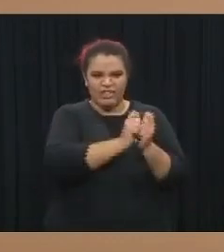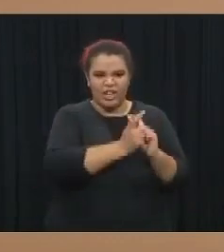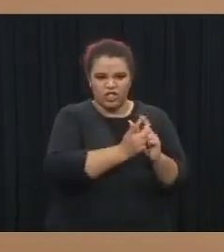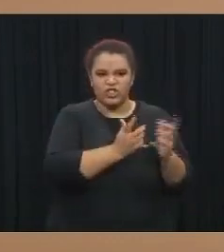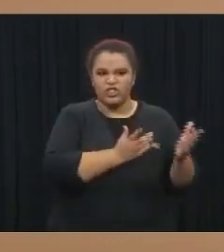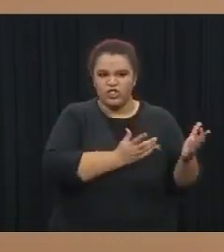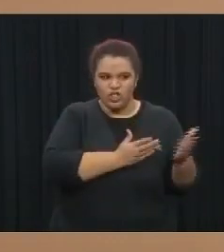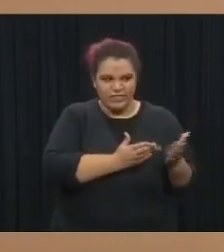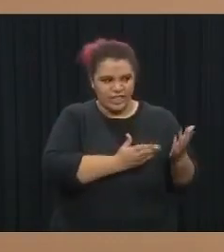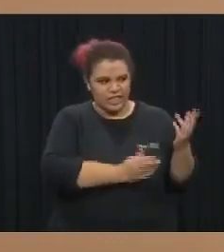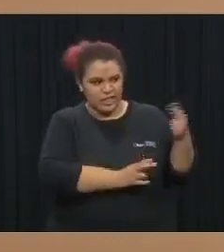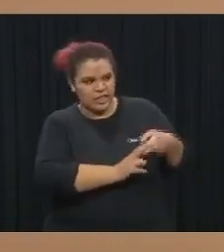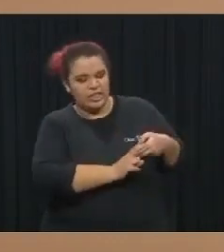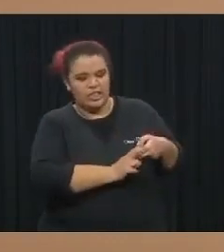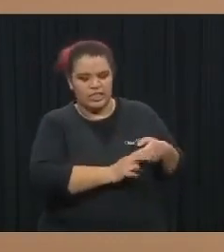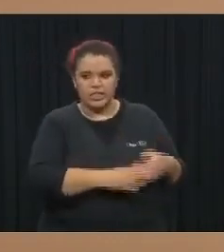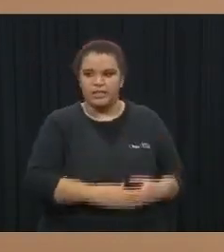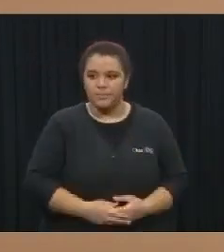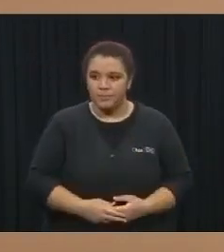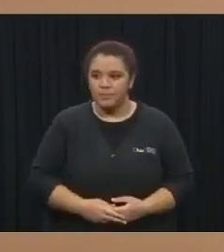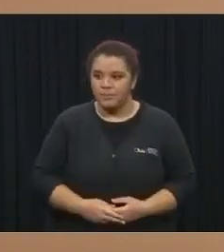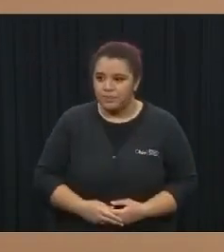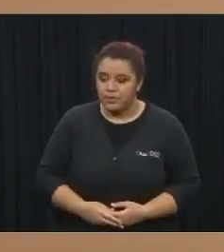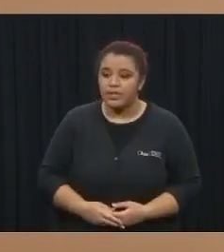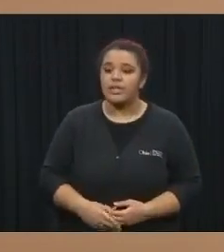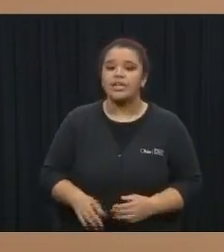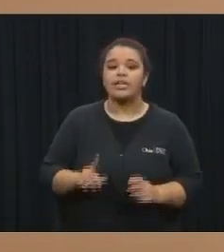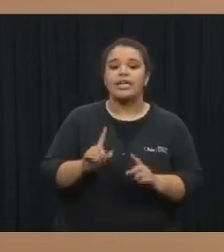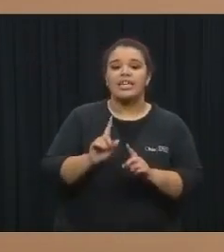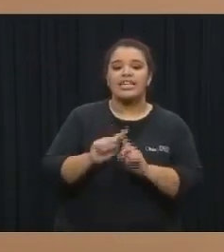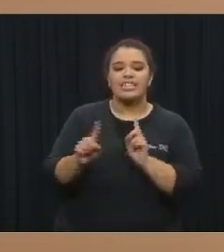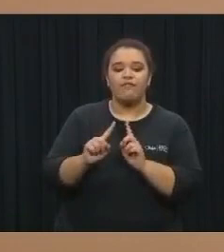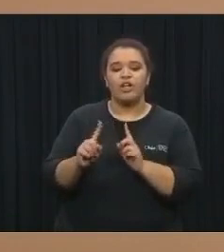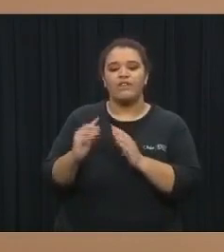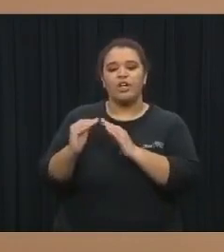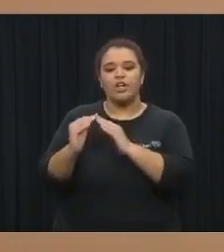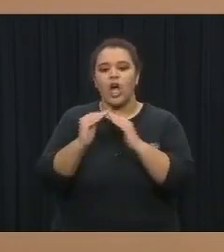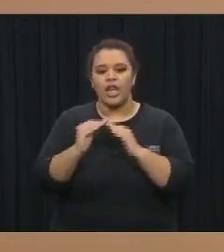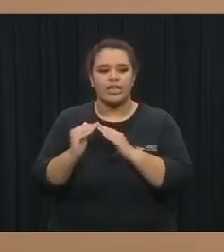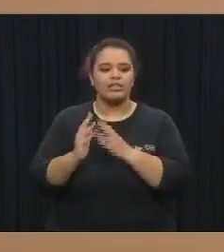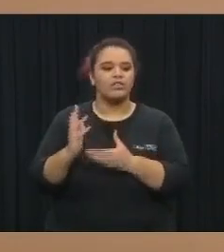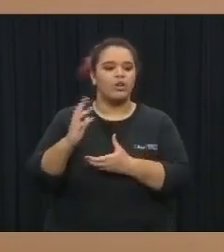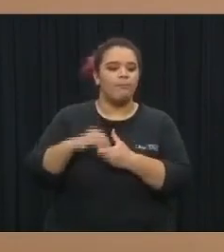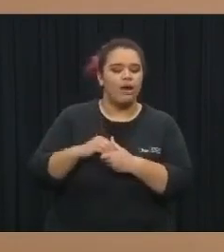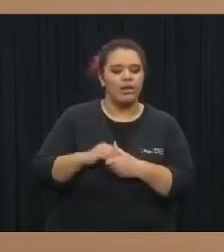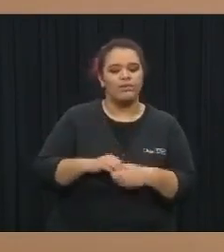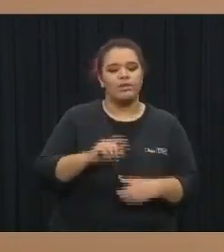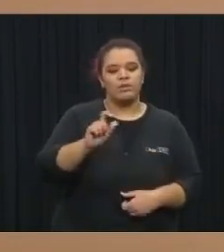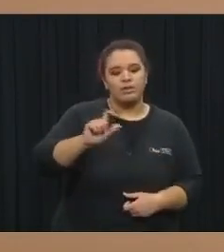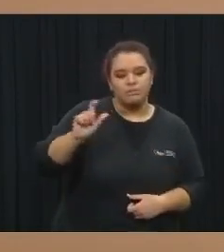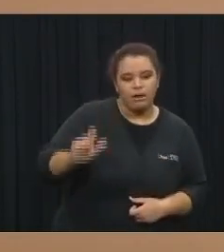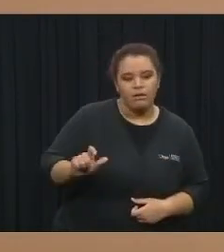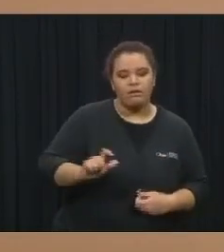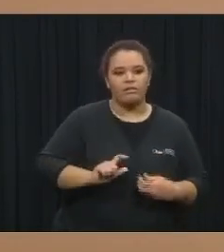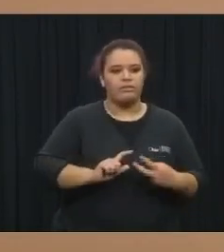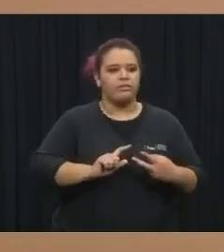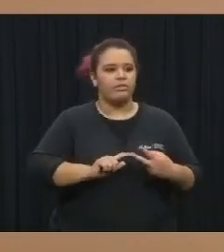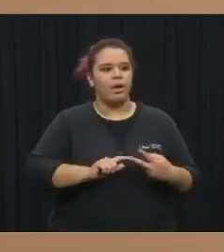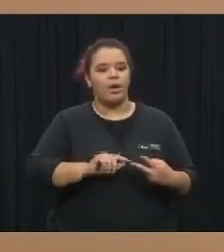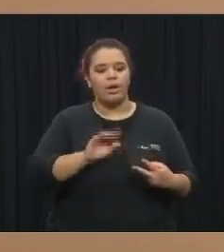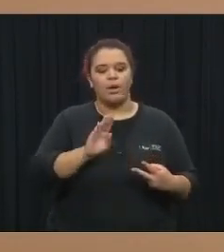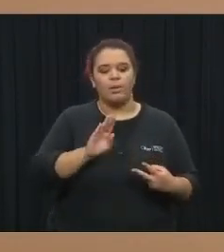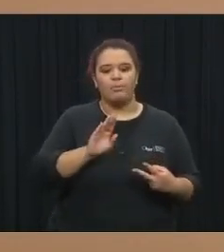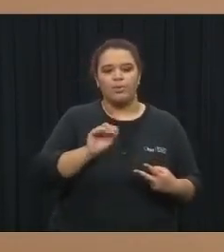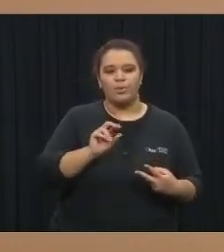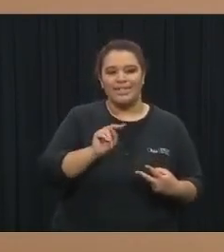of our communities like the Bhutanese, Nepali, and Somalian, and we are making those materials as quickly as we can. One of